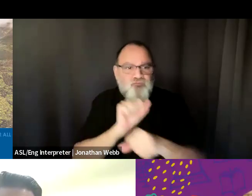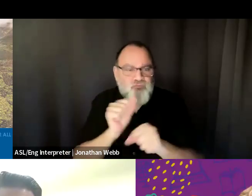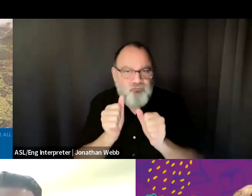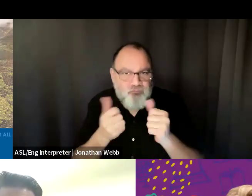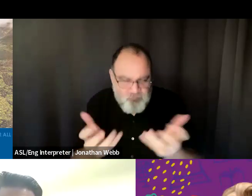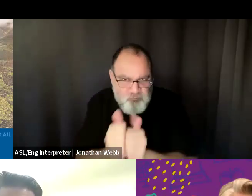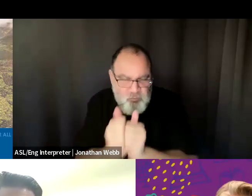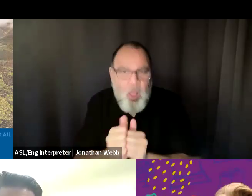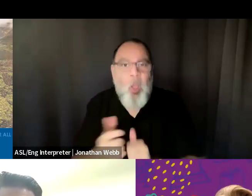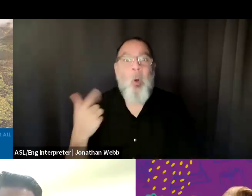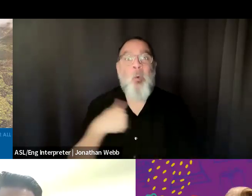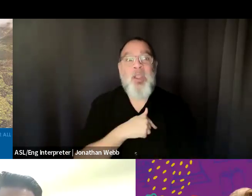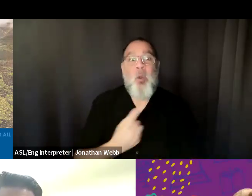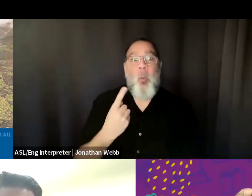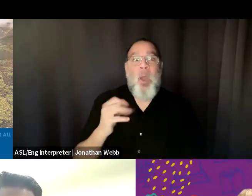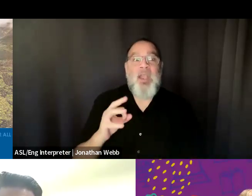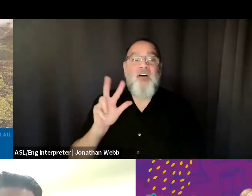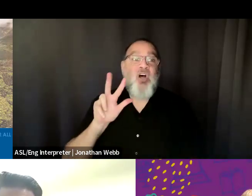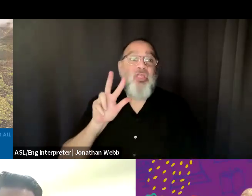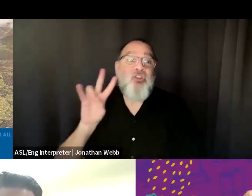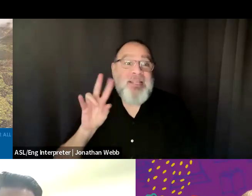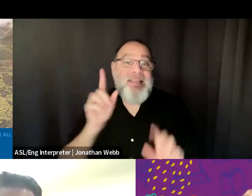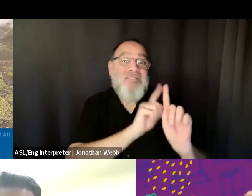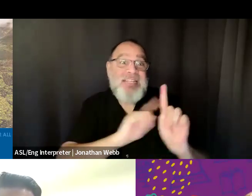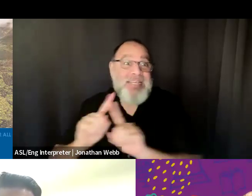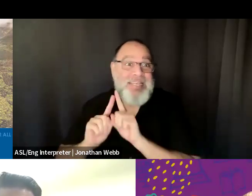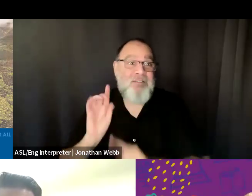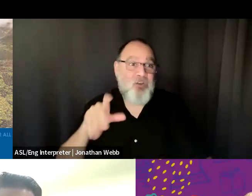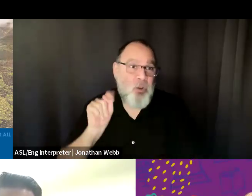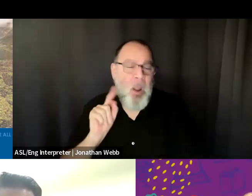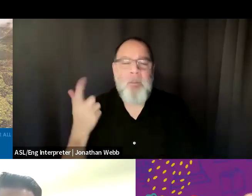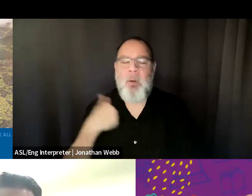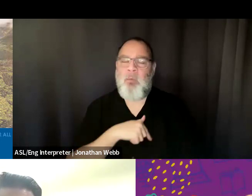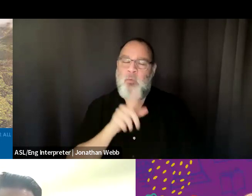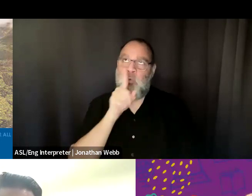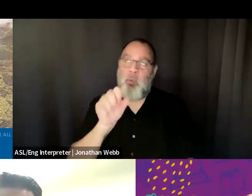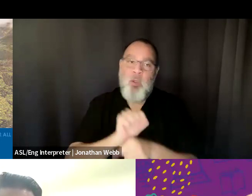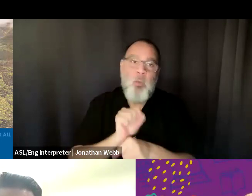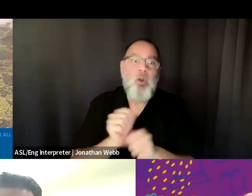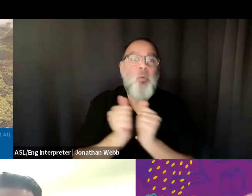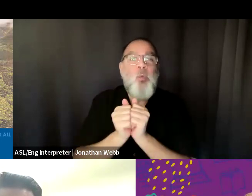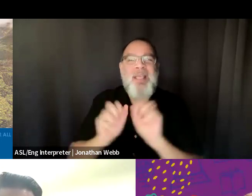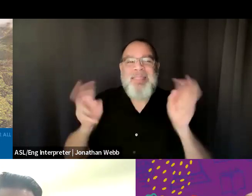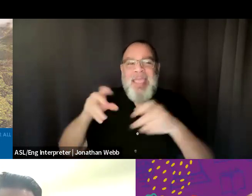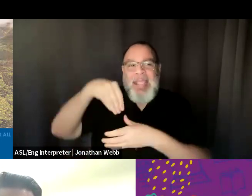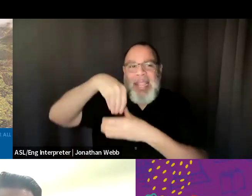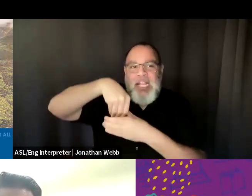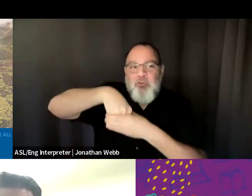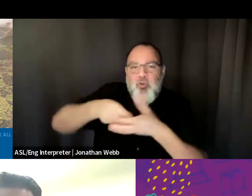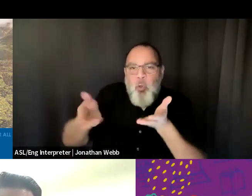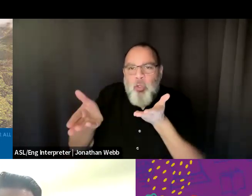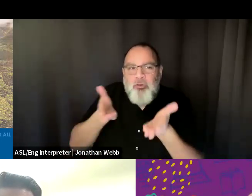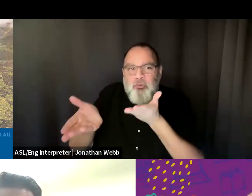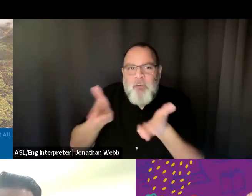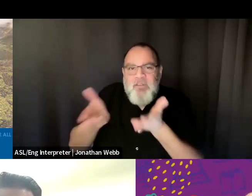Los Angeles County, we've had a fantastically productive partnership with our internal services department. And I know some of my colleagues